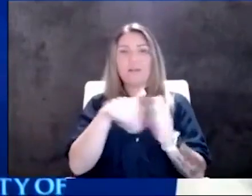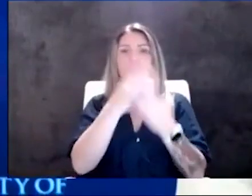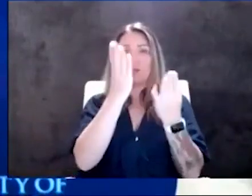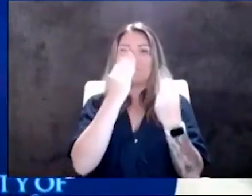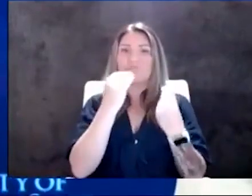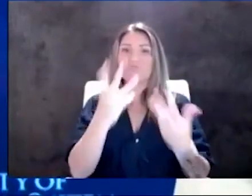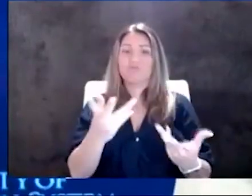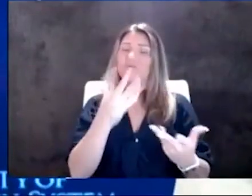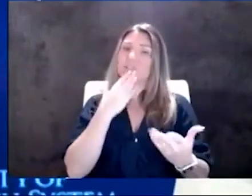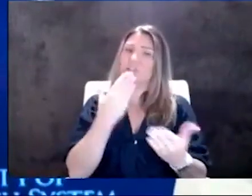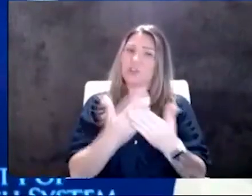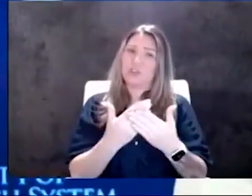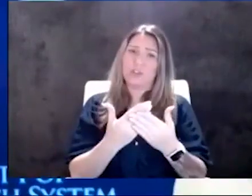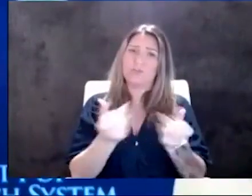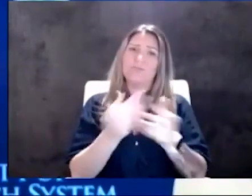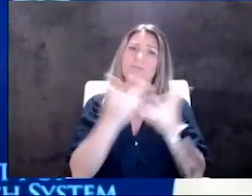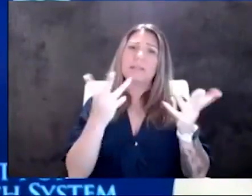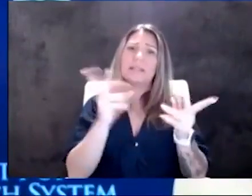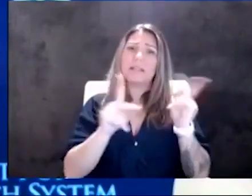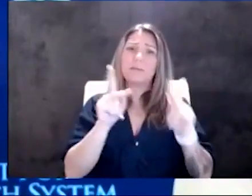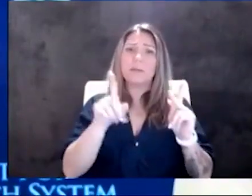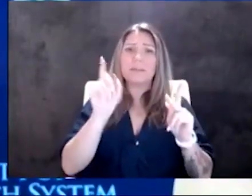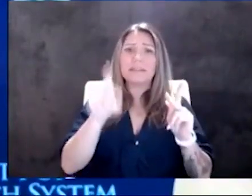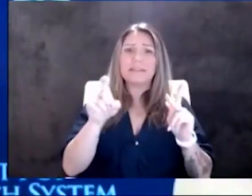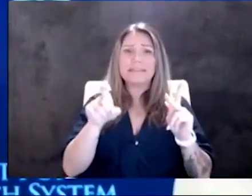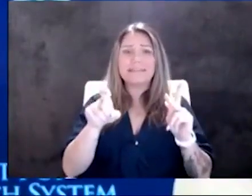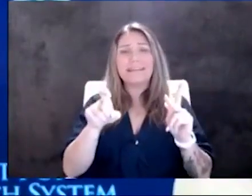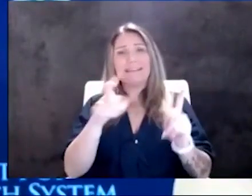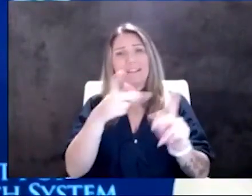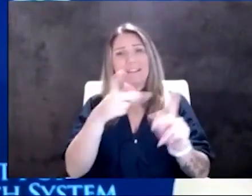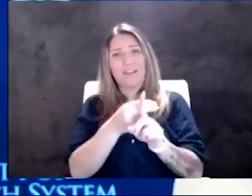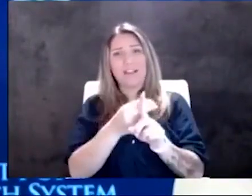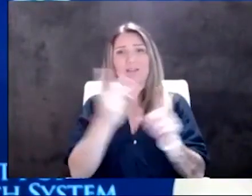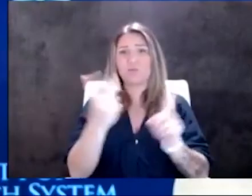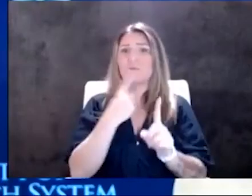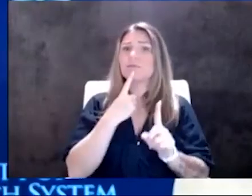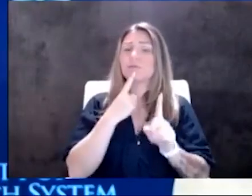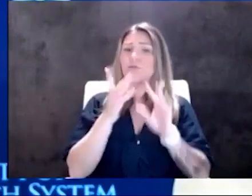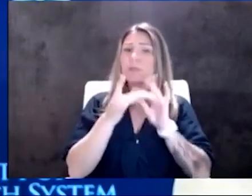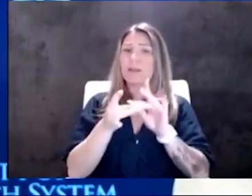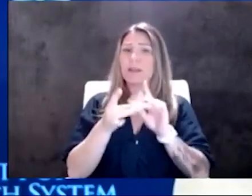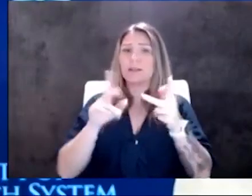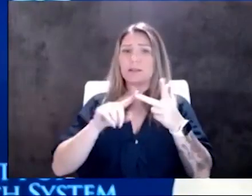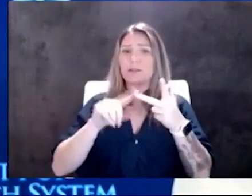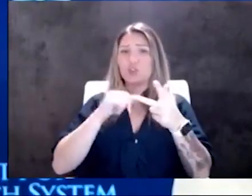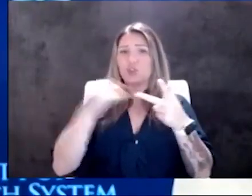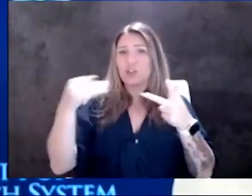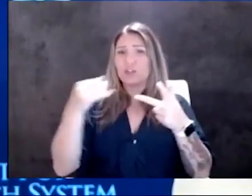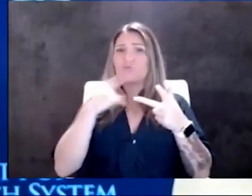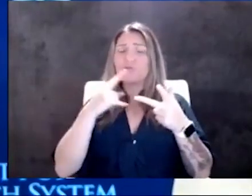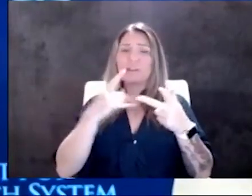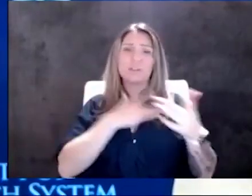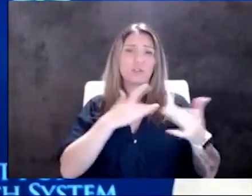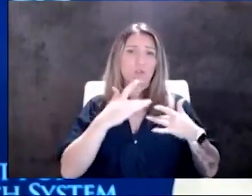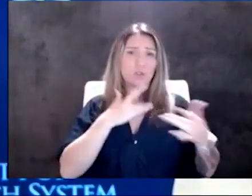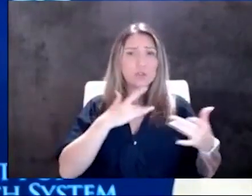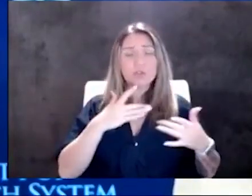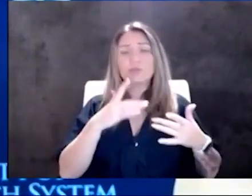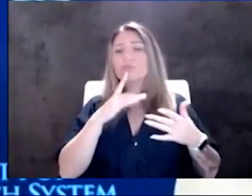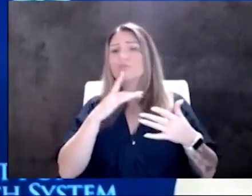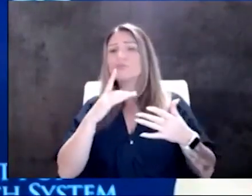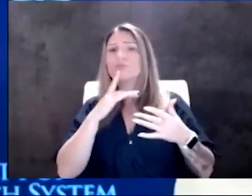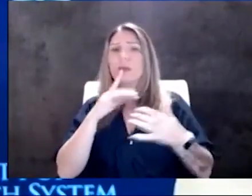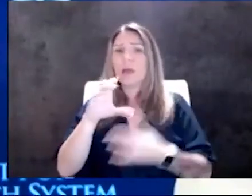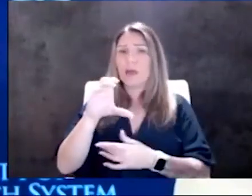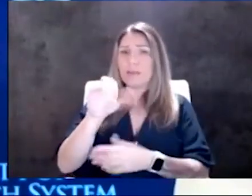can. So what they said about J&J is if you're concerned about some of the potential side effects around, the clots and stuff like that, even